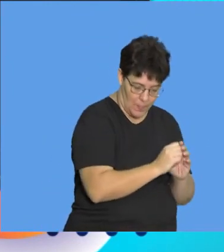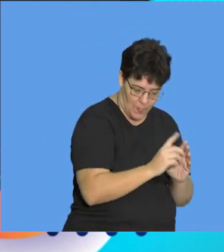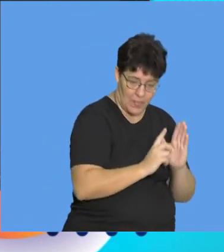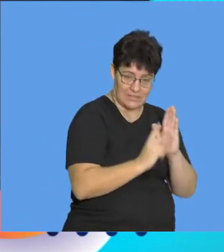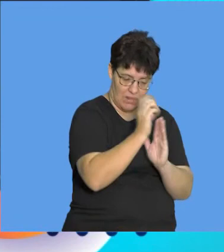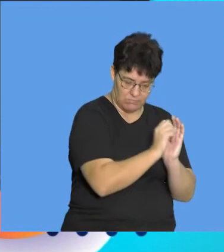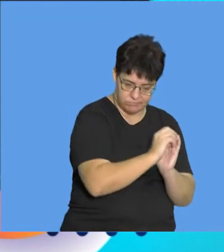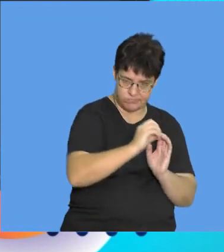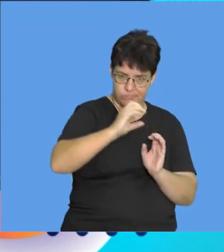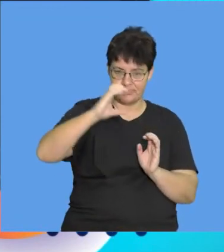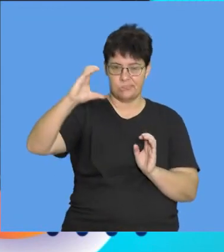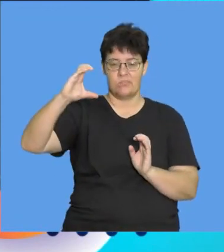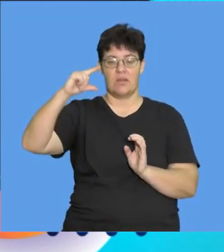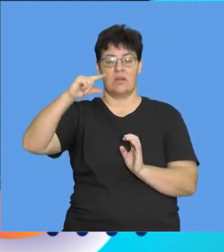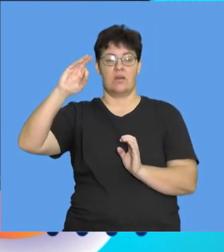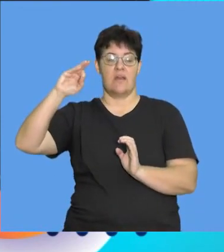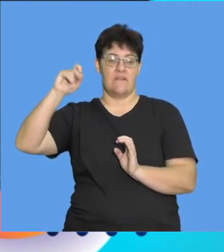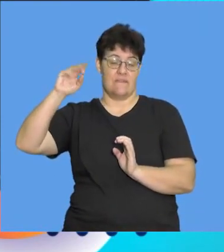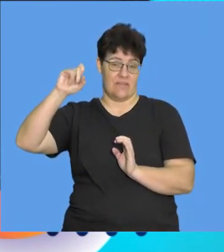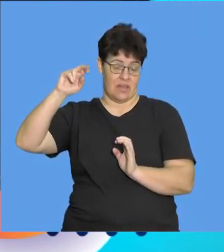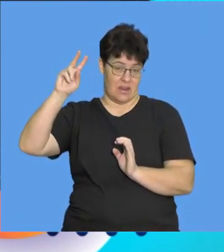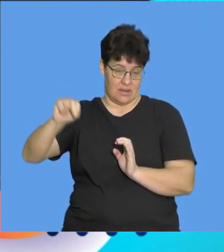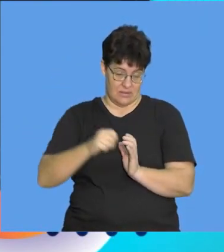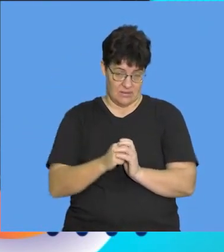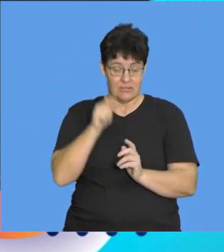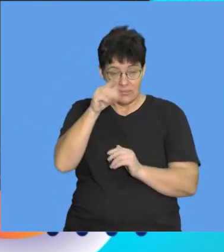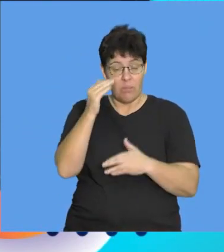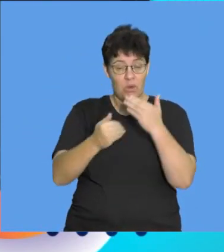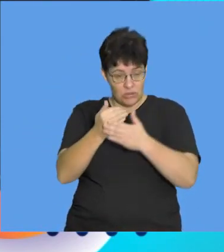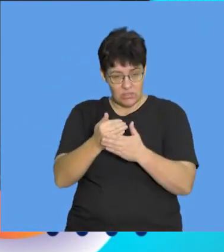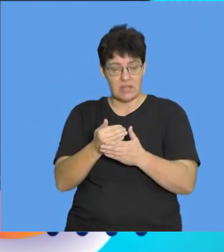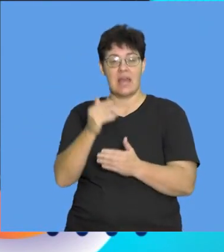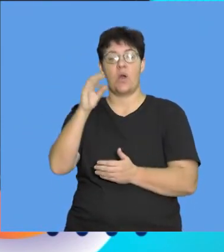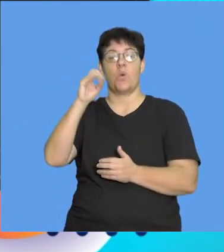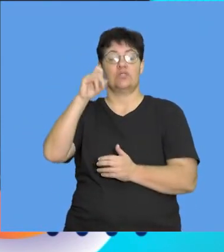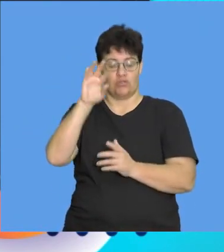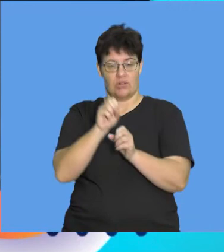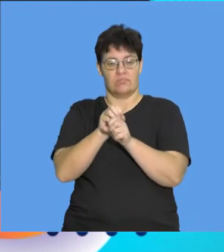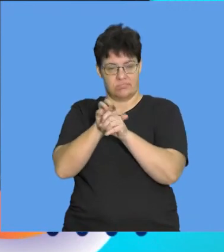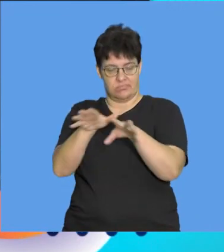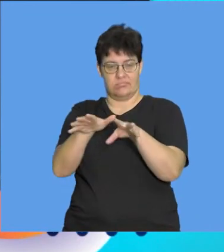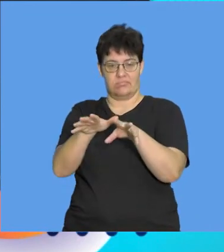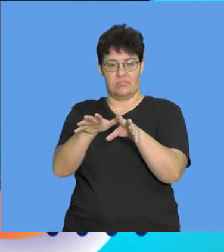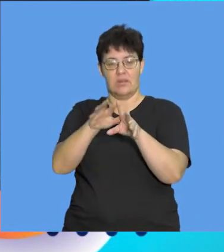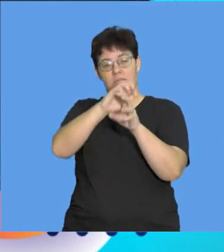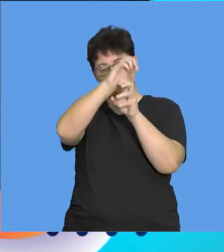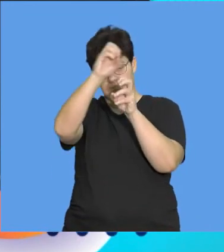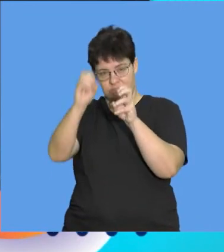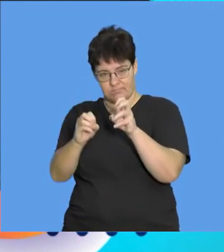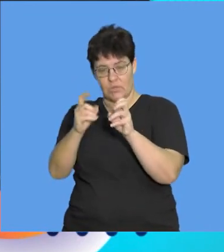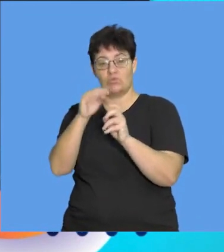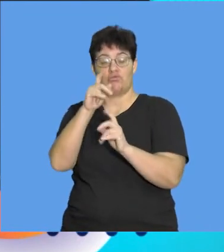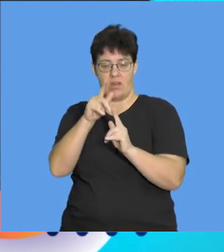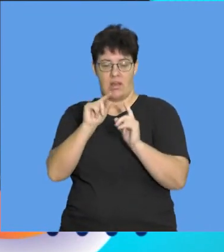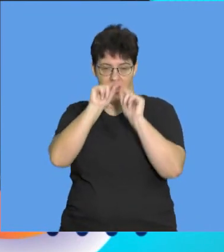a Graafian follicle. During that process, estrogen is released, and that estrogen goes into the uterine lining, thickening